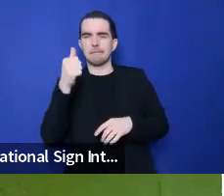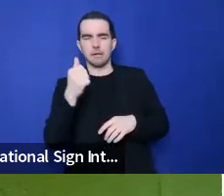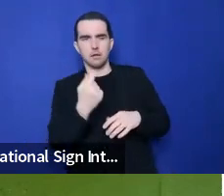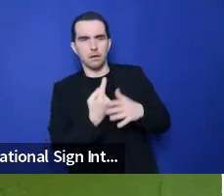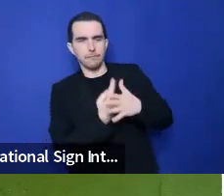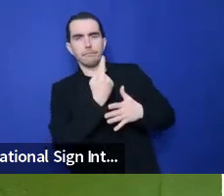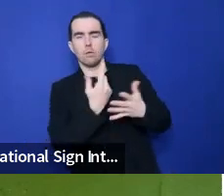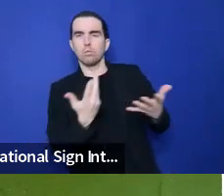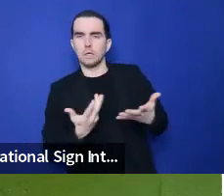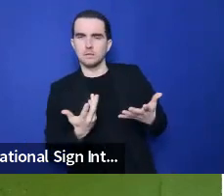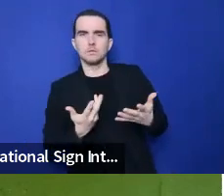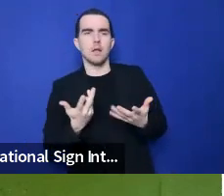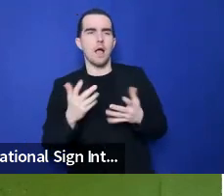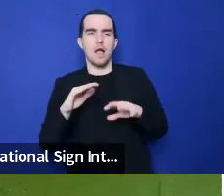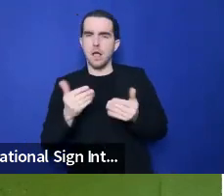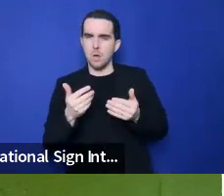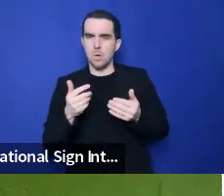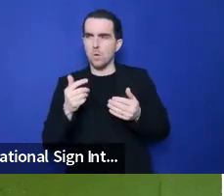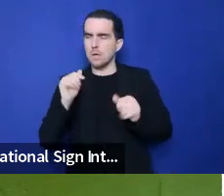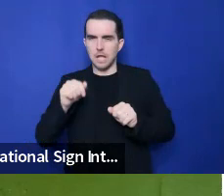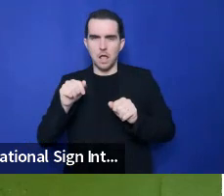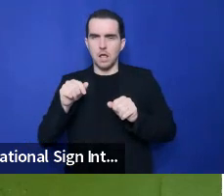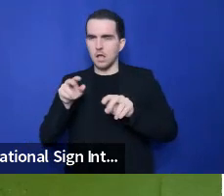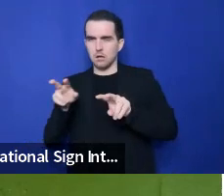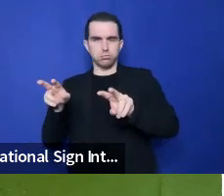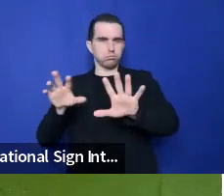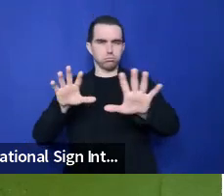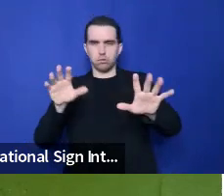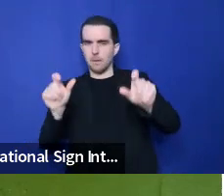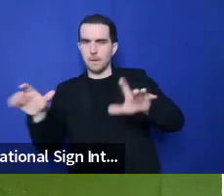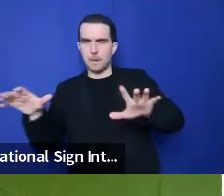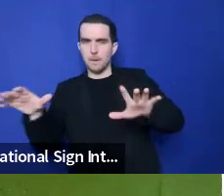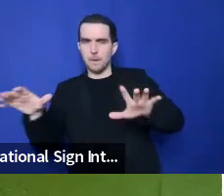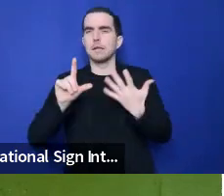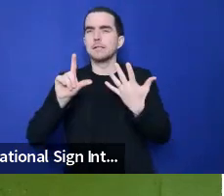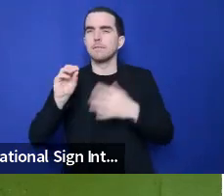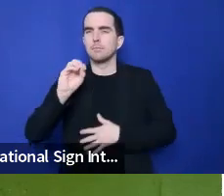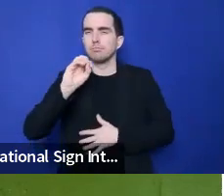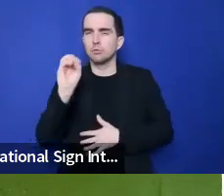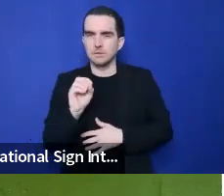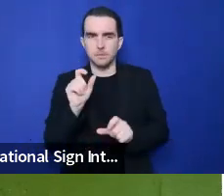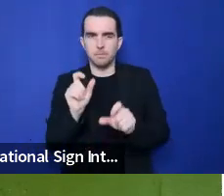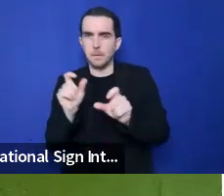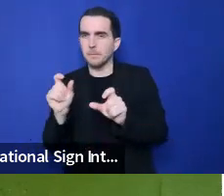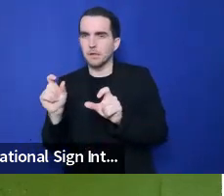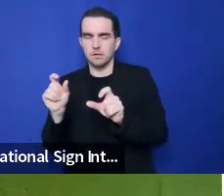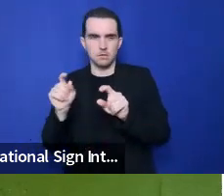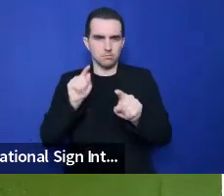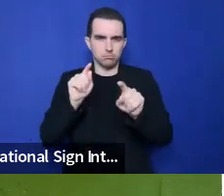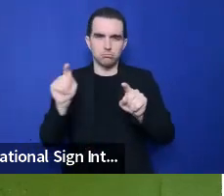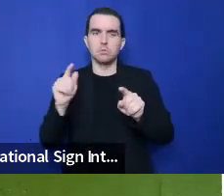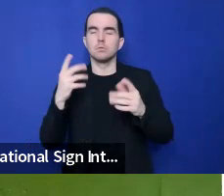health coverage free for the population. Unfortunately, the healthcare system is unprepared for an